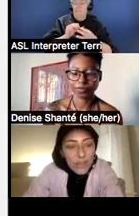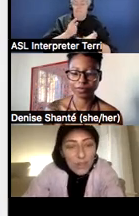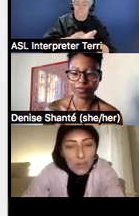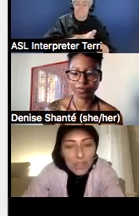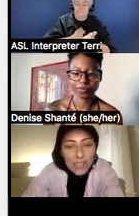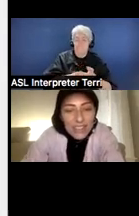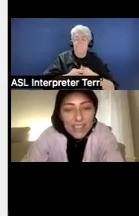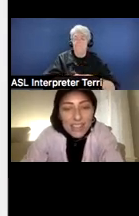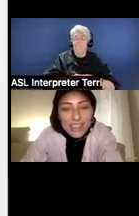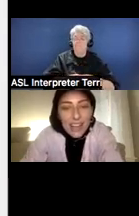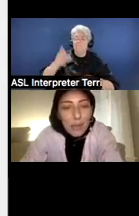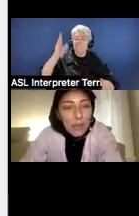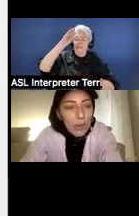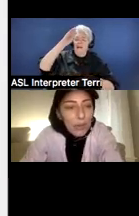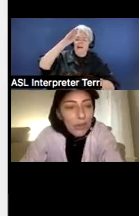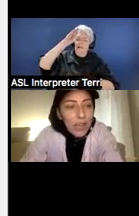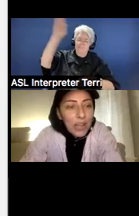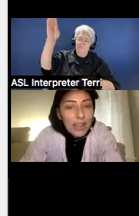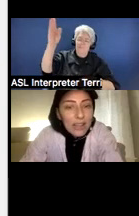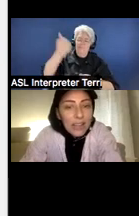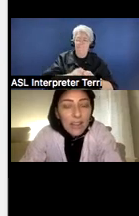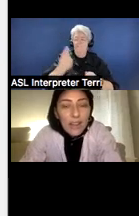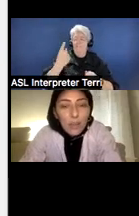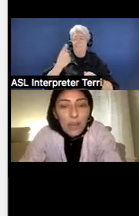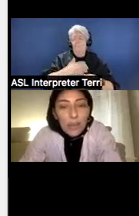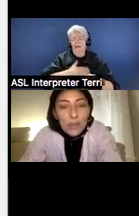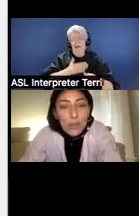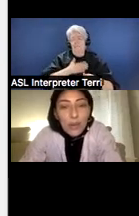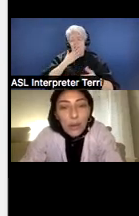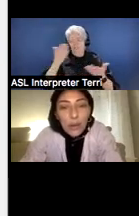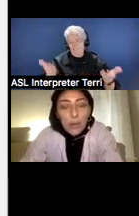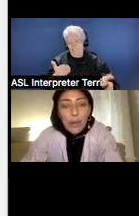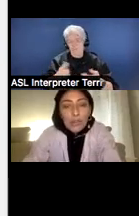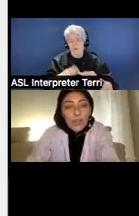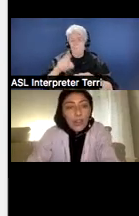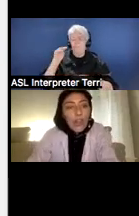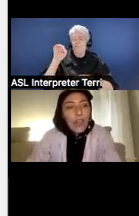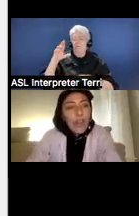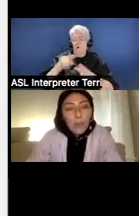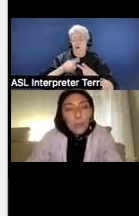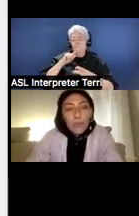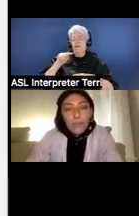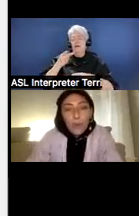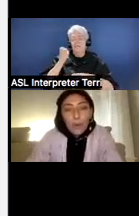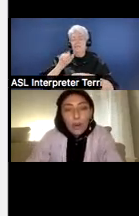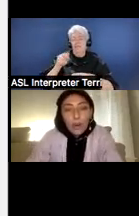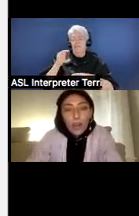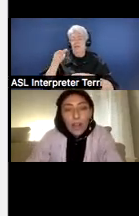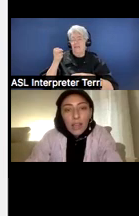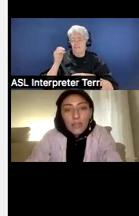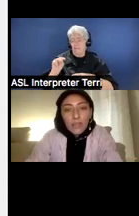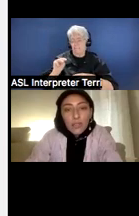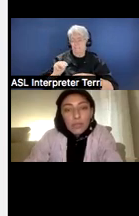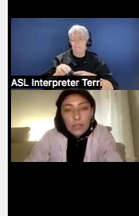Hello, everyone. Happy to be with you again. My name is Miro. My pronouns are they, them. For